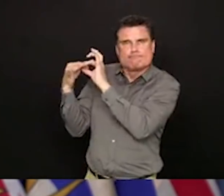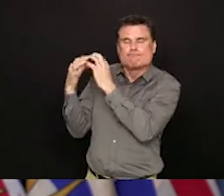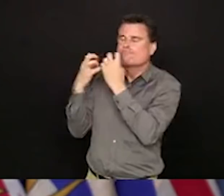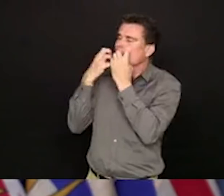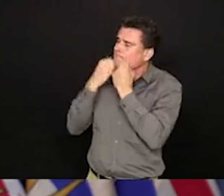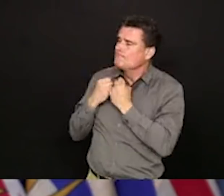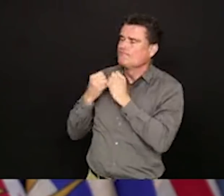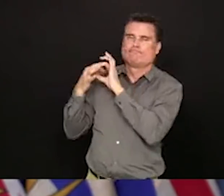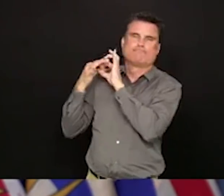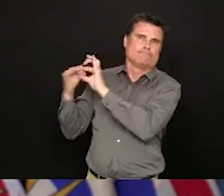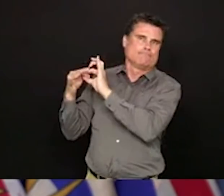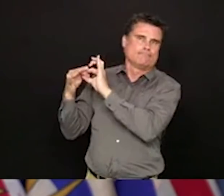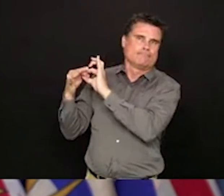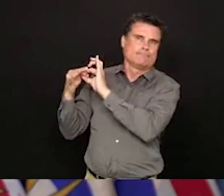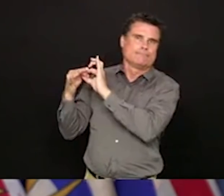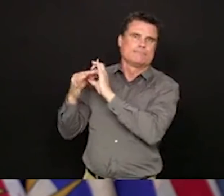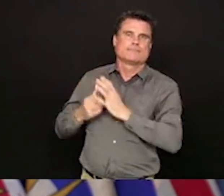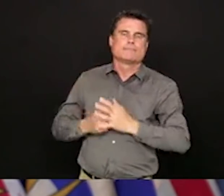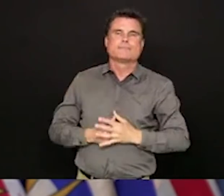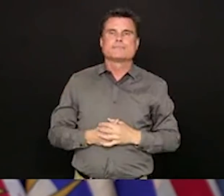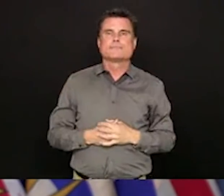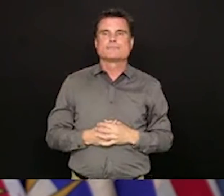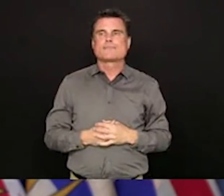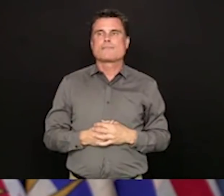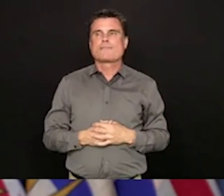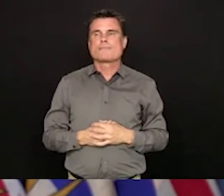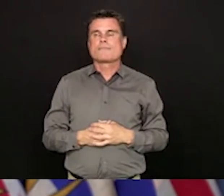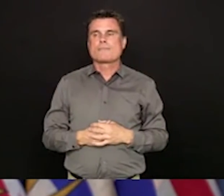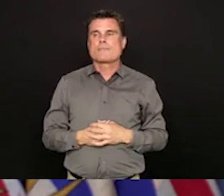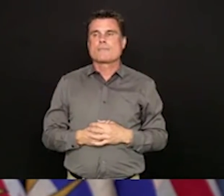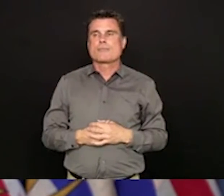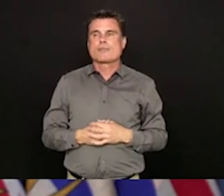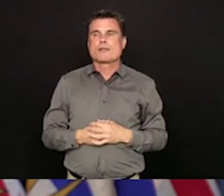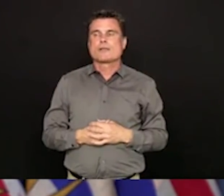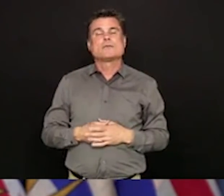to be kind to each other and to be safe.